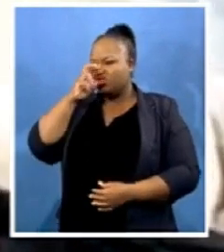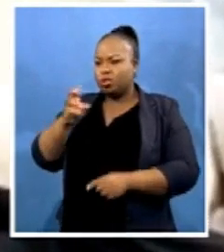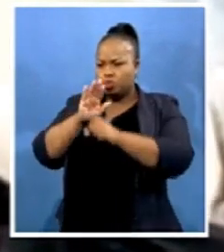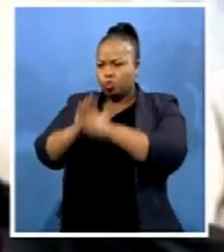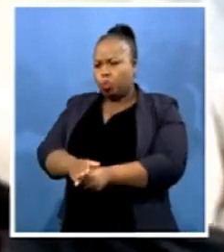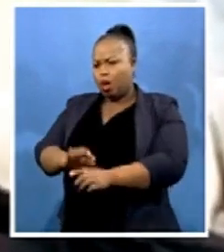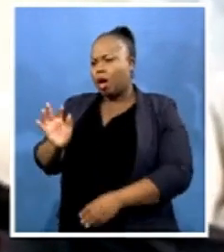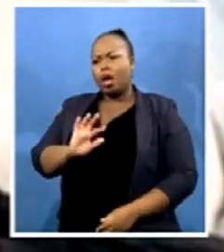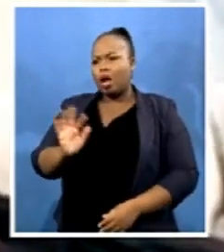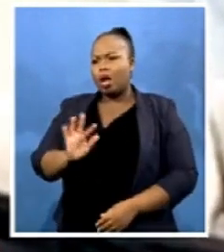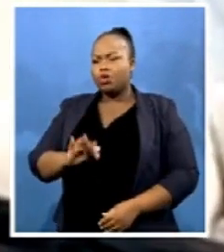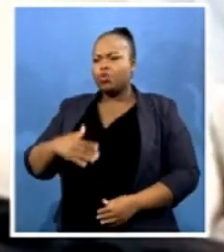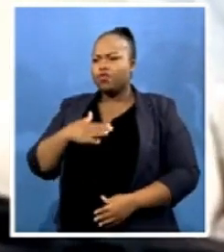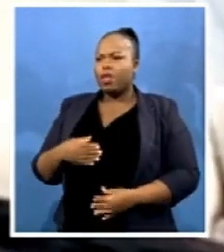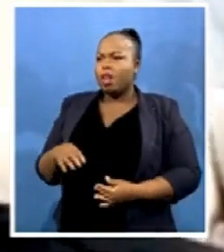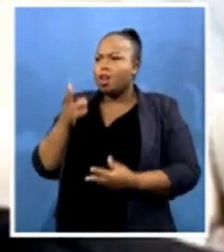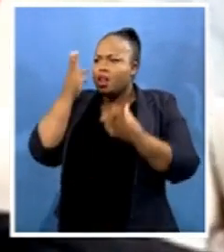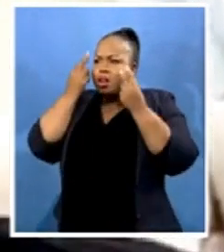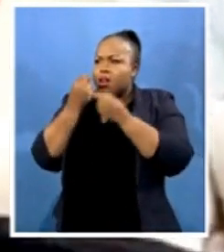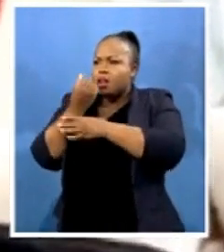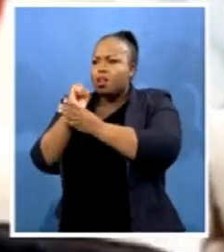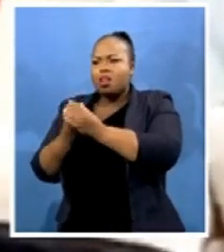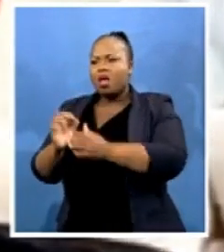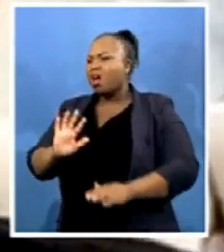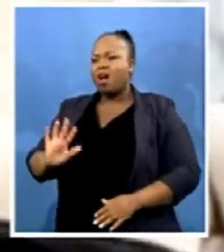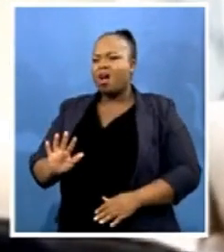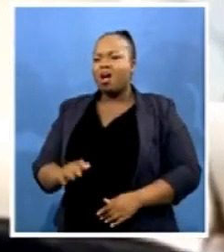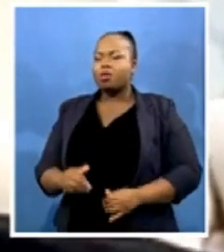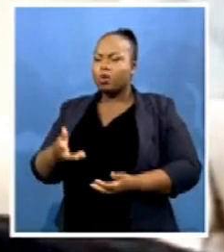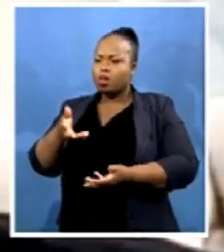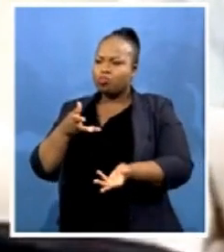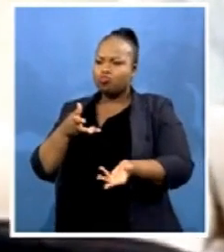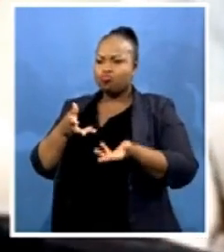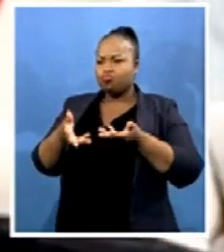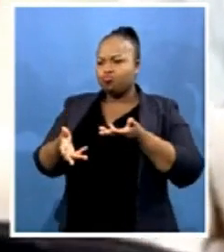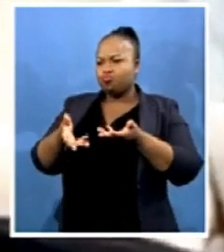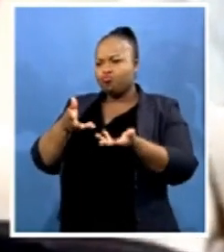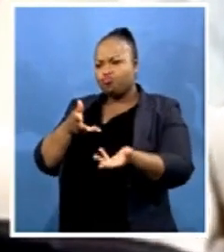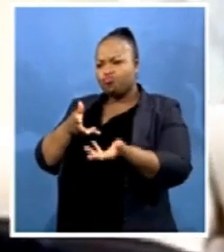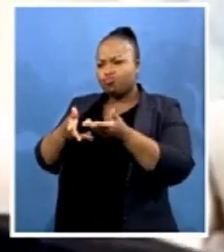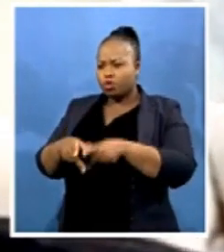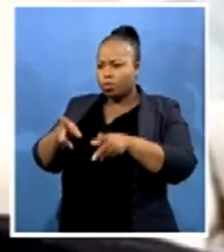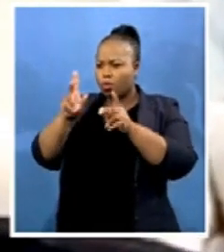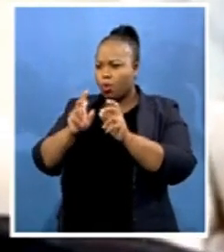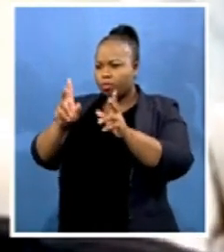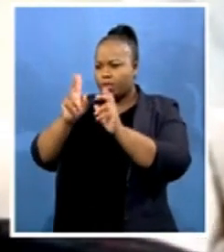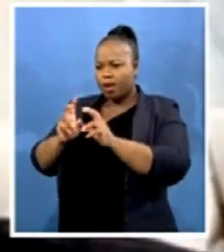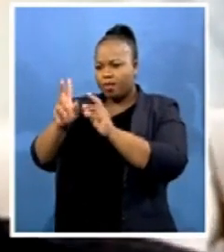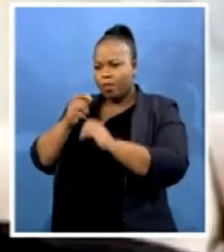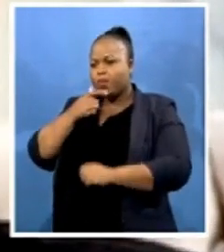small. He would always just be observing how he needs to also try